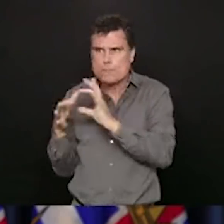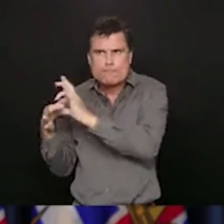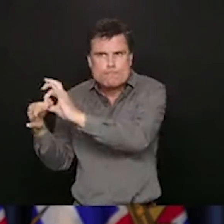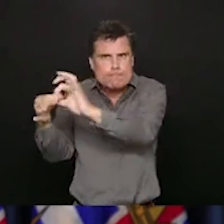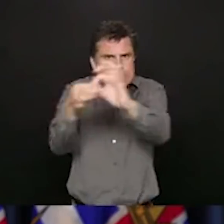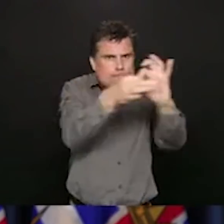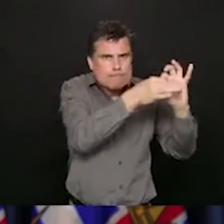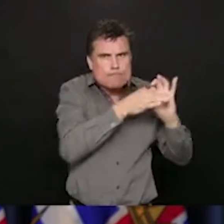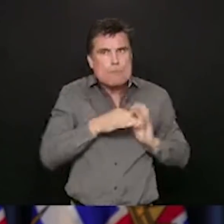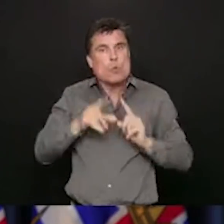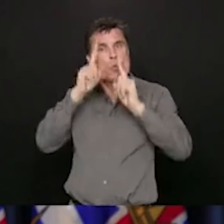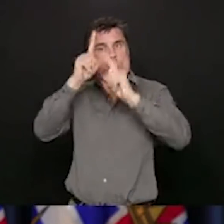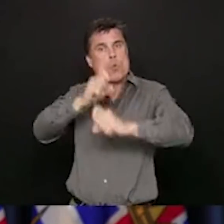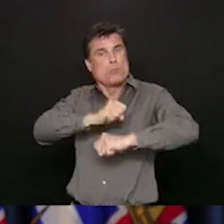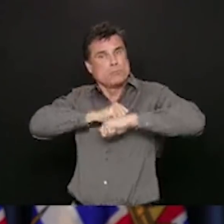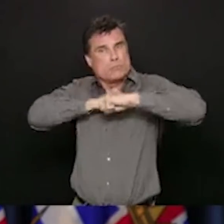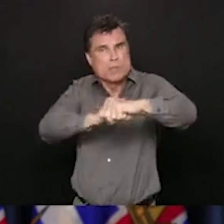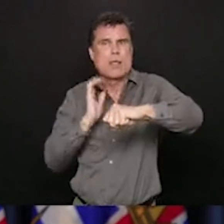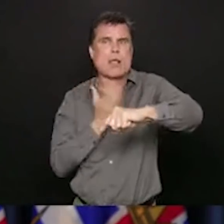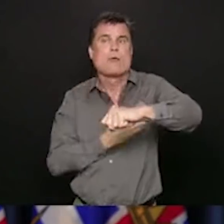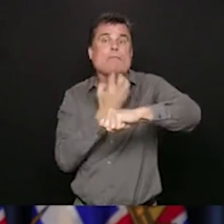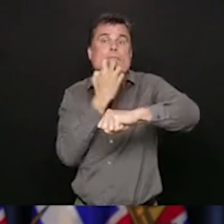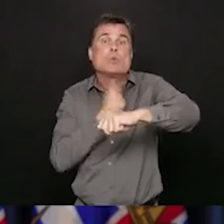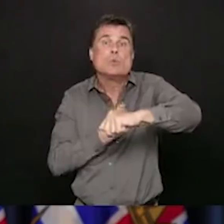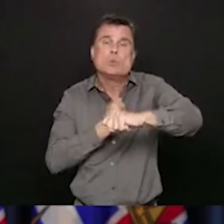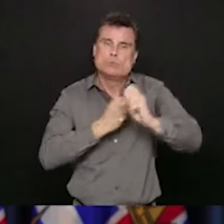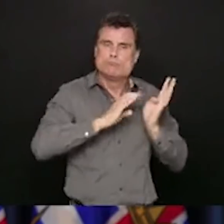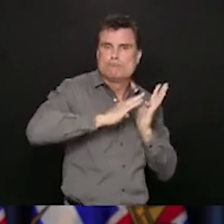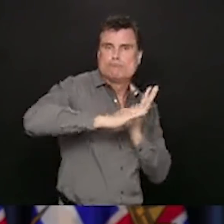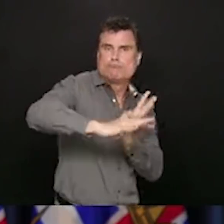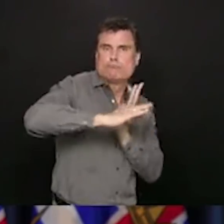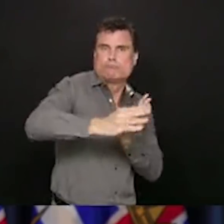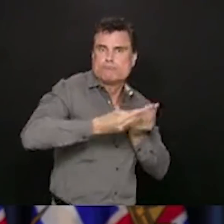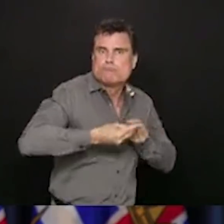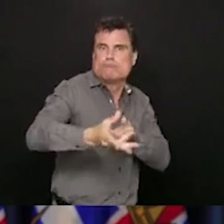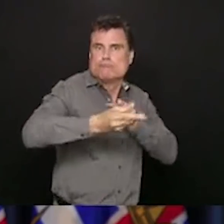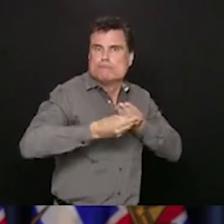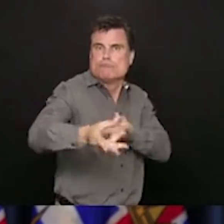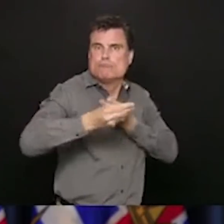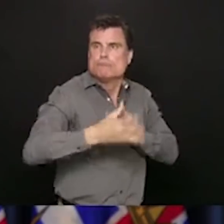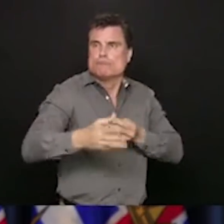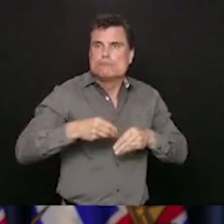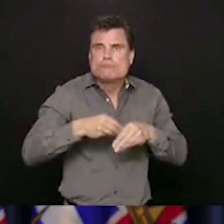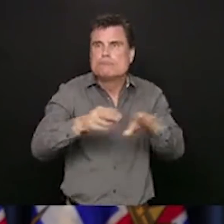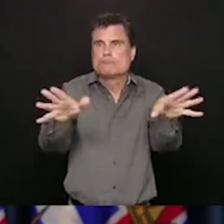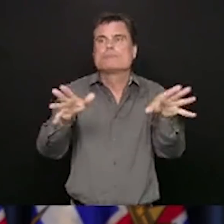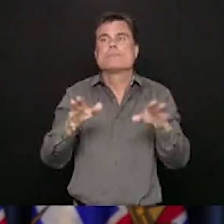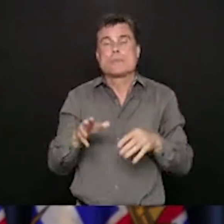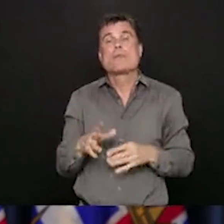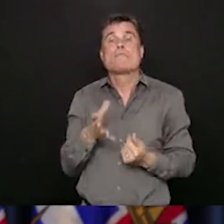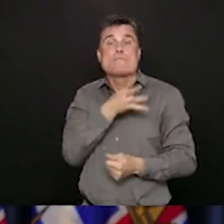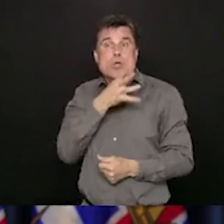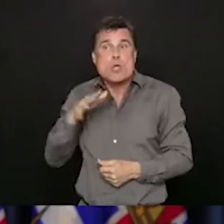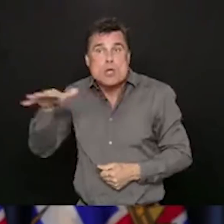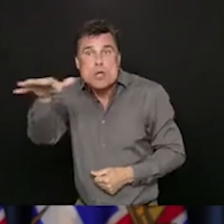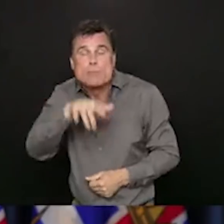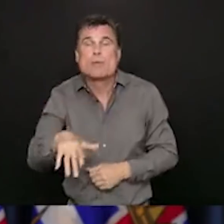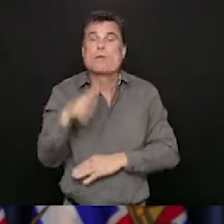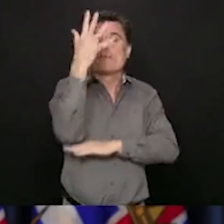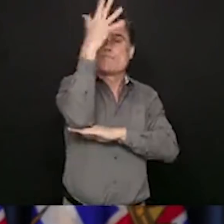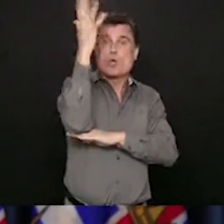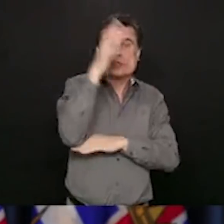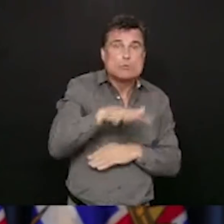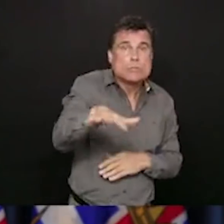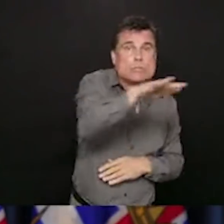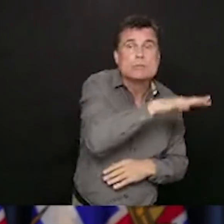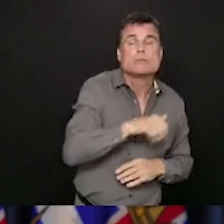not just farming, it's not just silviculture and tree planting. In the construction sector, this week Quebec announced